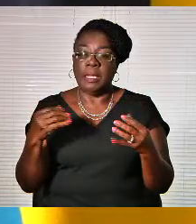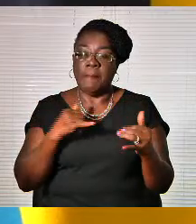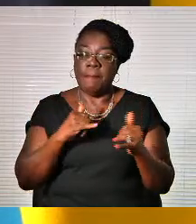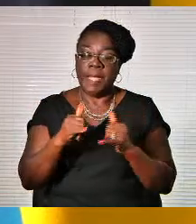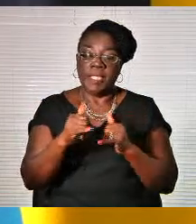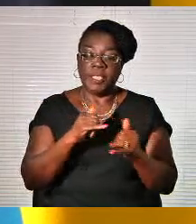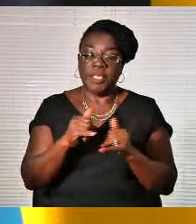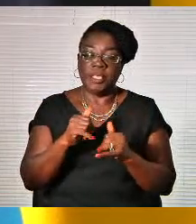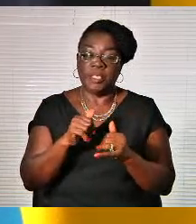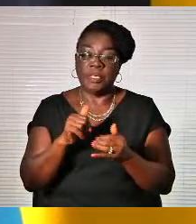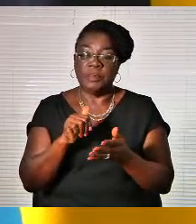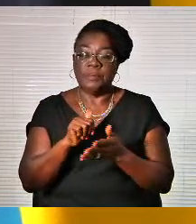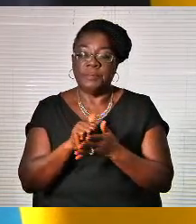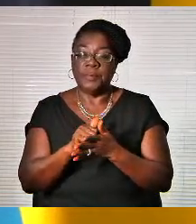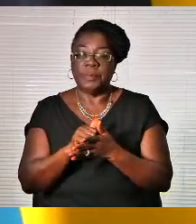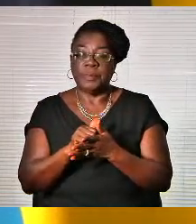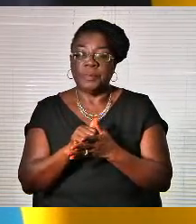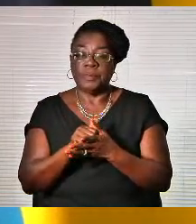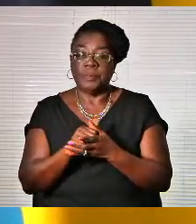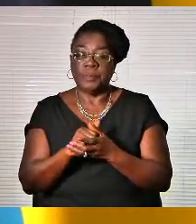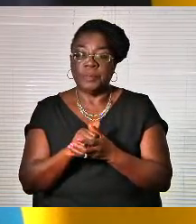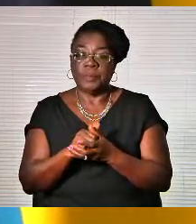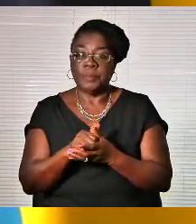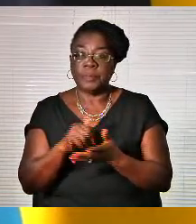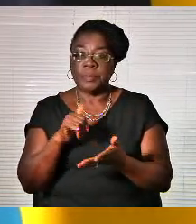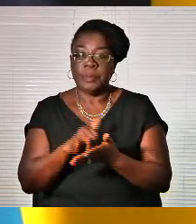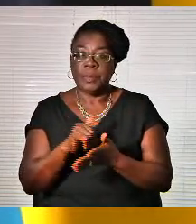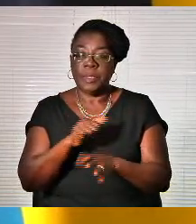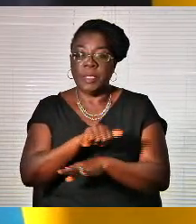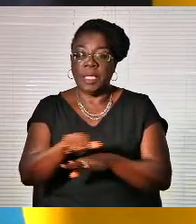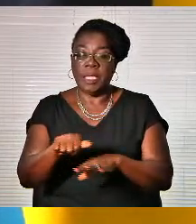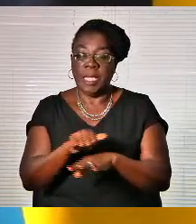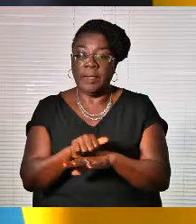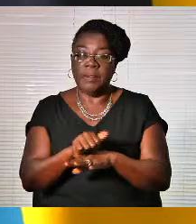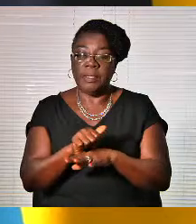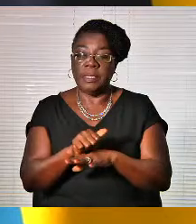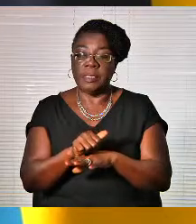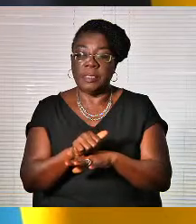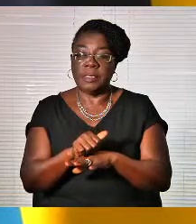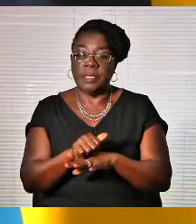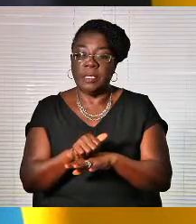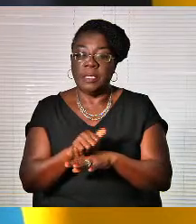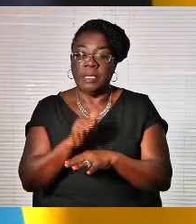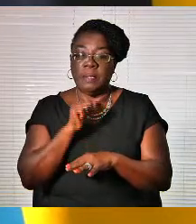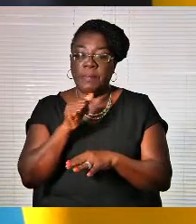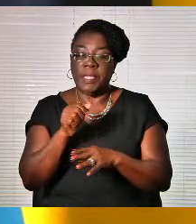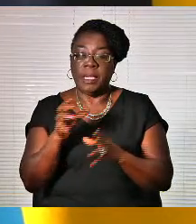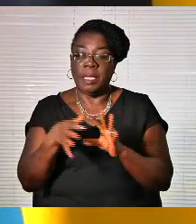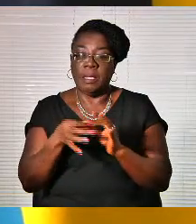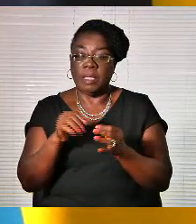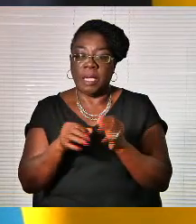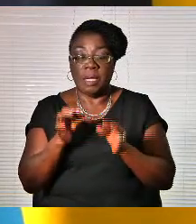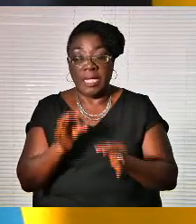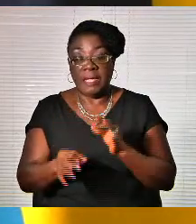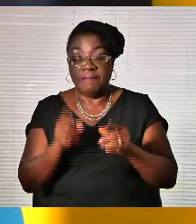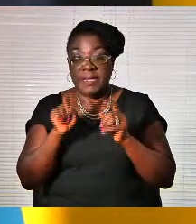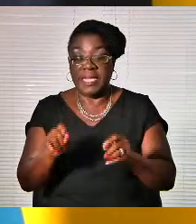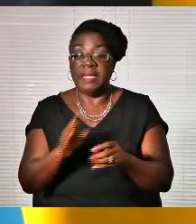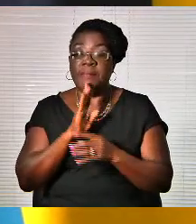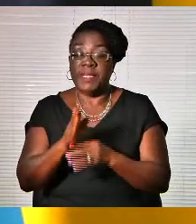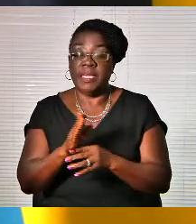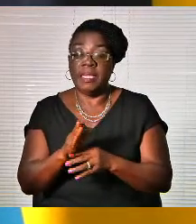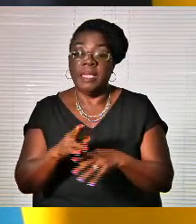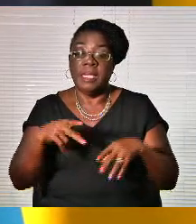very restrictive or, lesser measures. But I think that the public needs to begin to